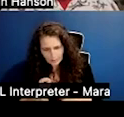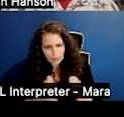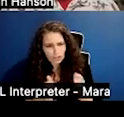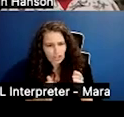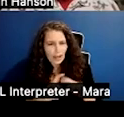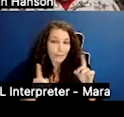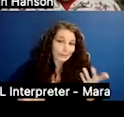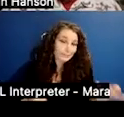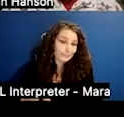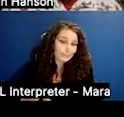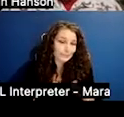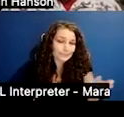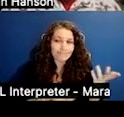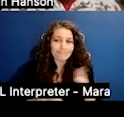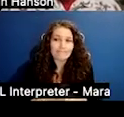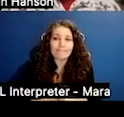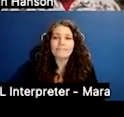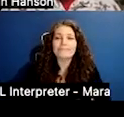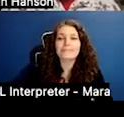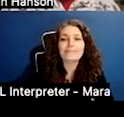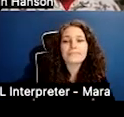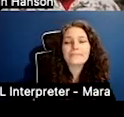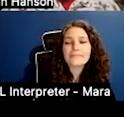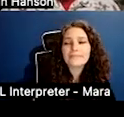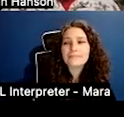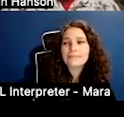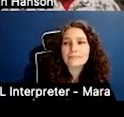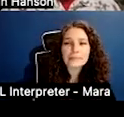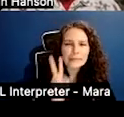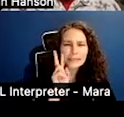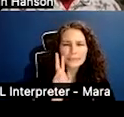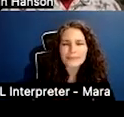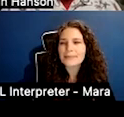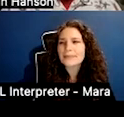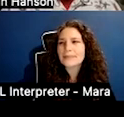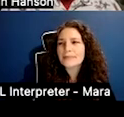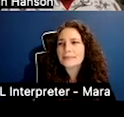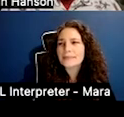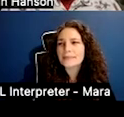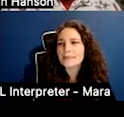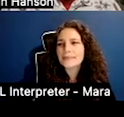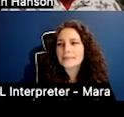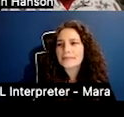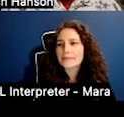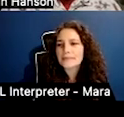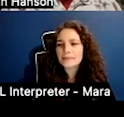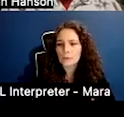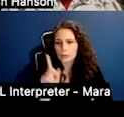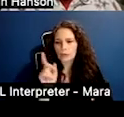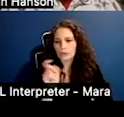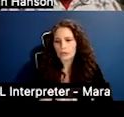let's see. There's just one that Alan that says the